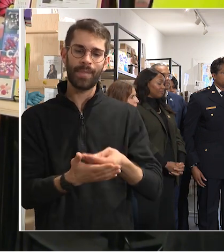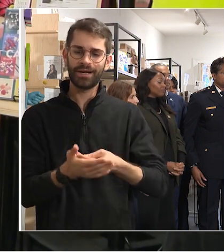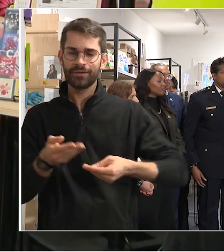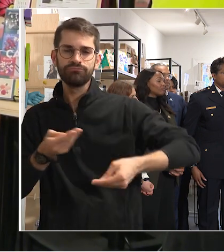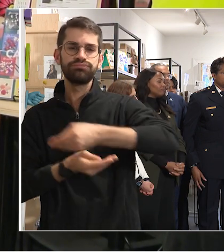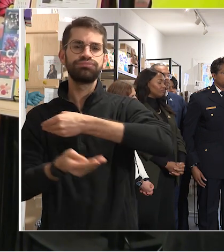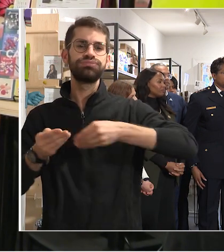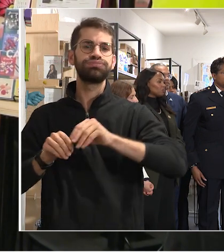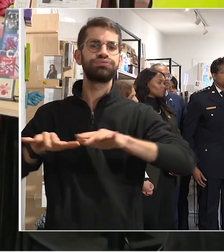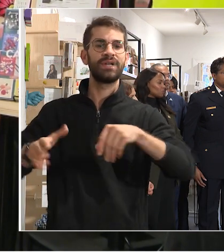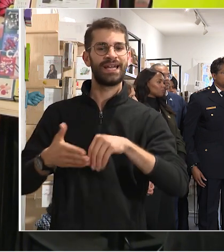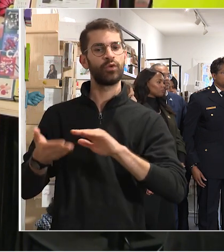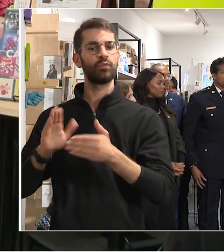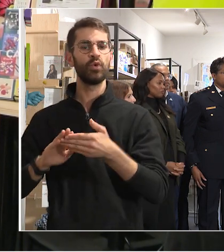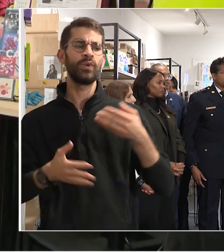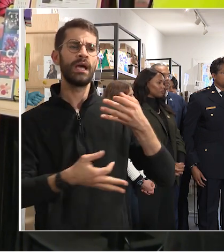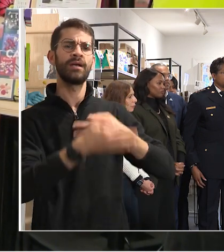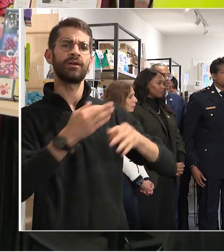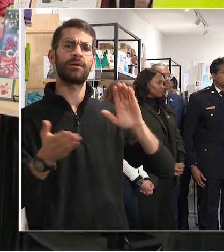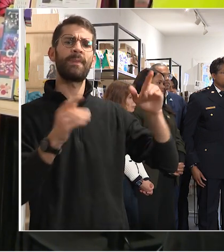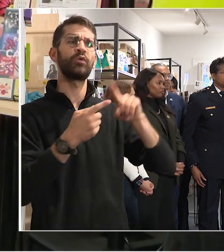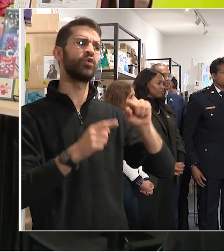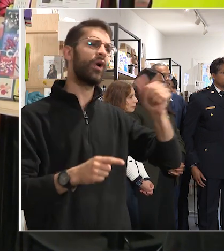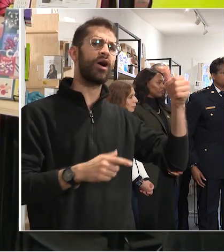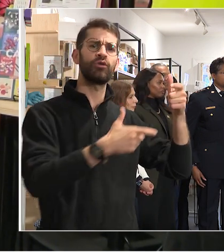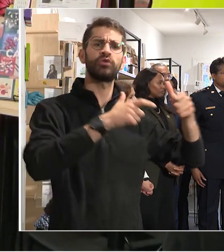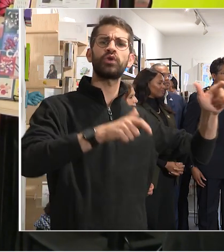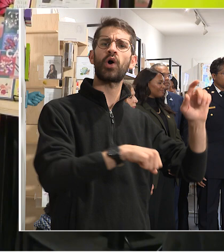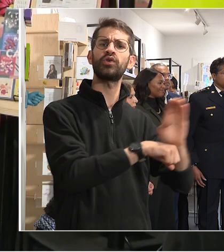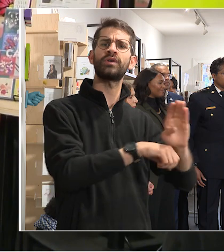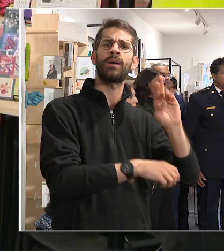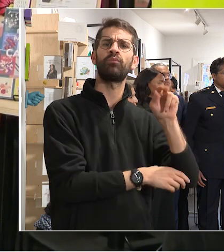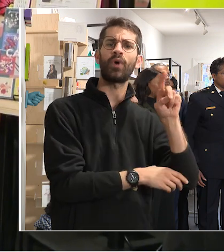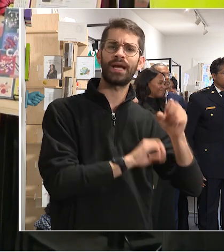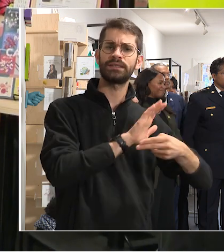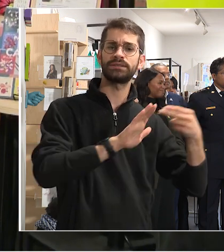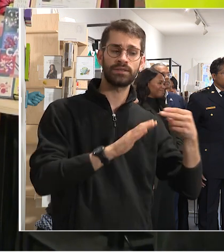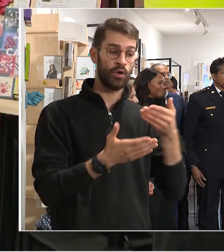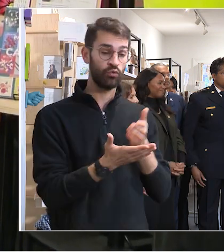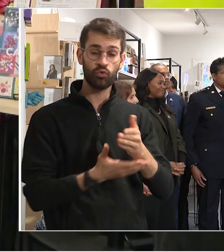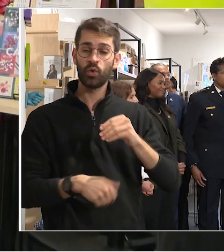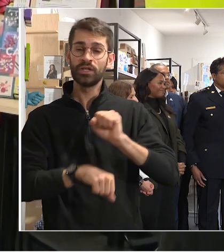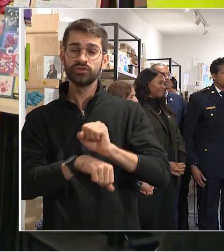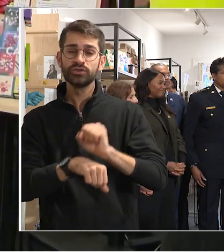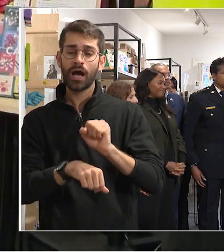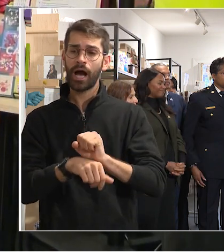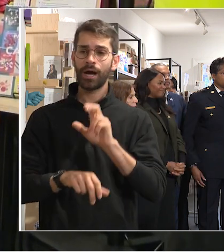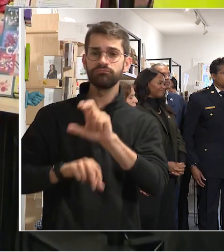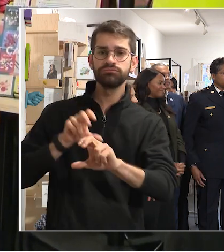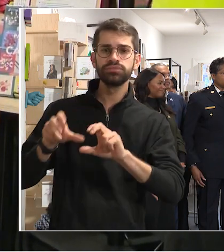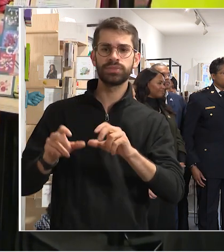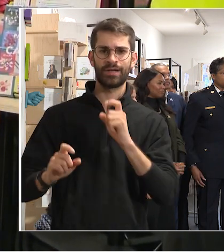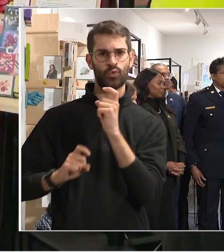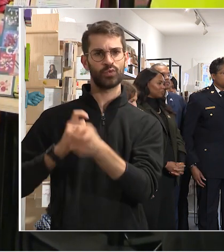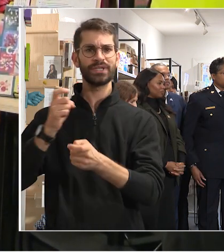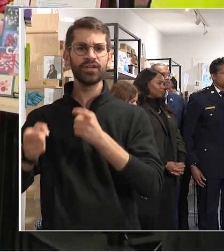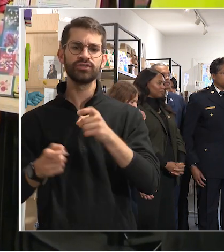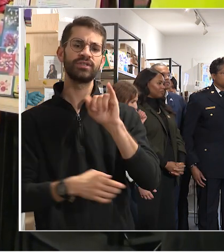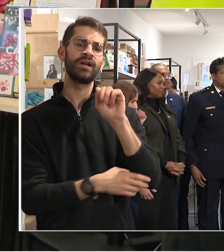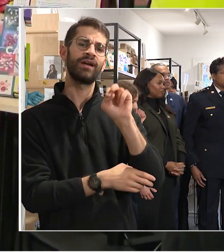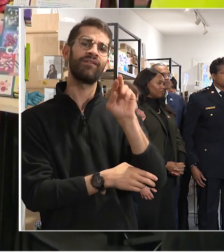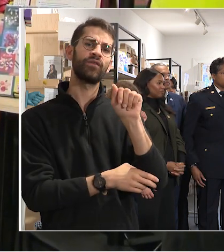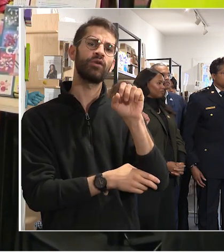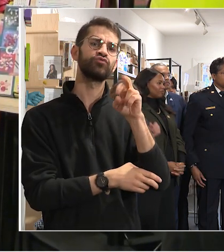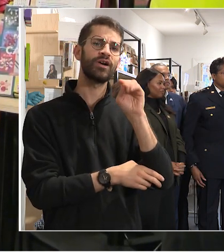larger brands. They do this through jobs, donations, infrastructure. Plus, these businesses are